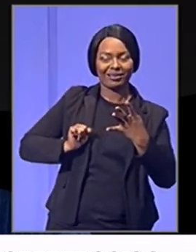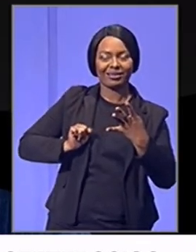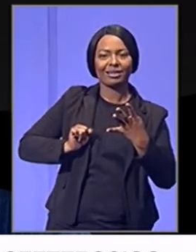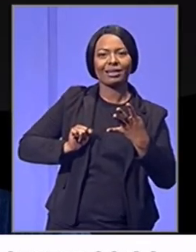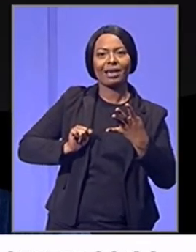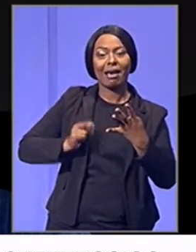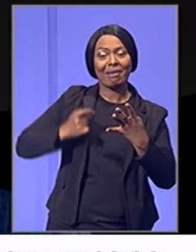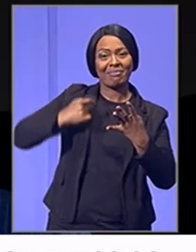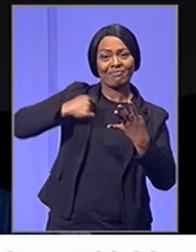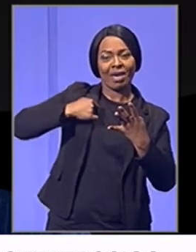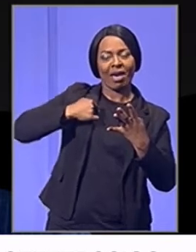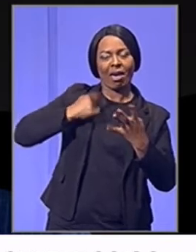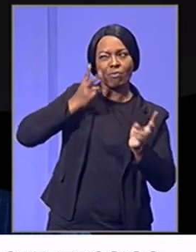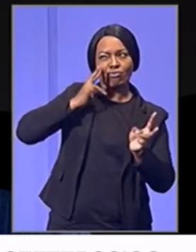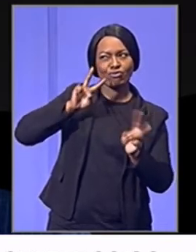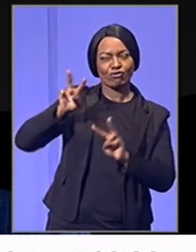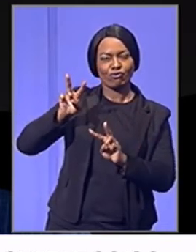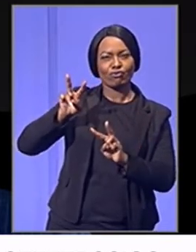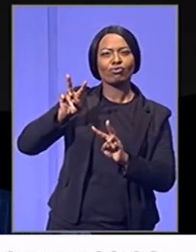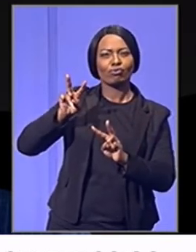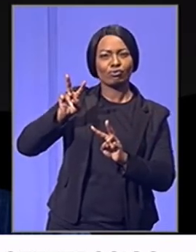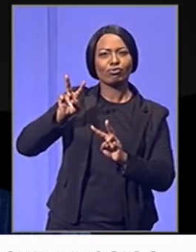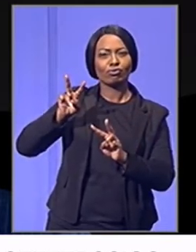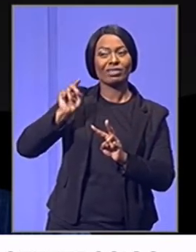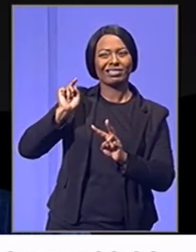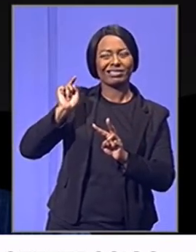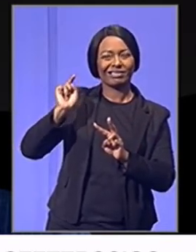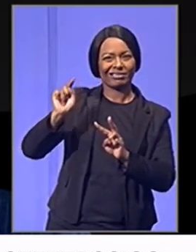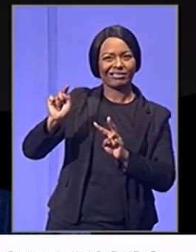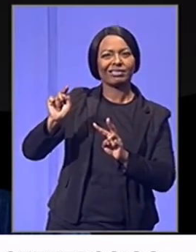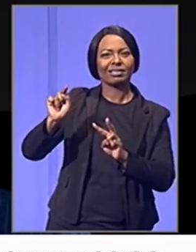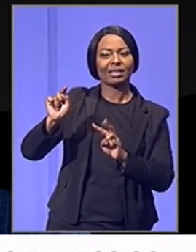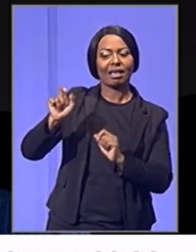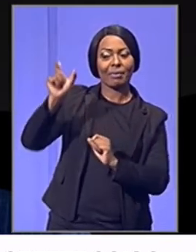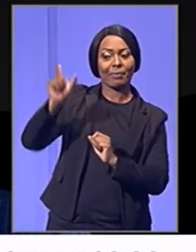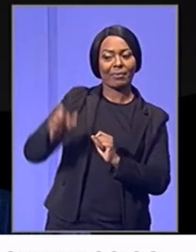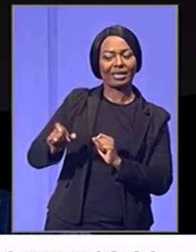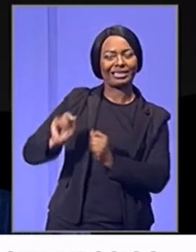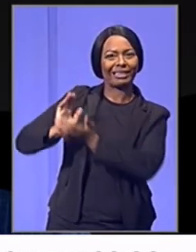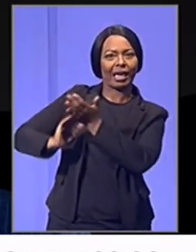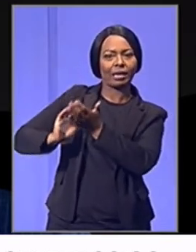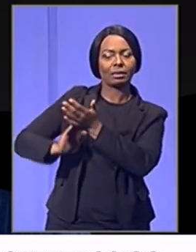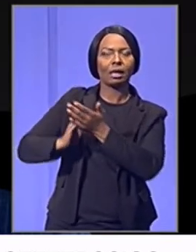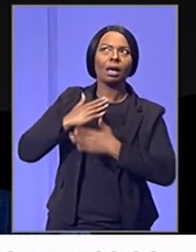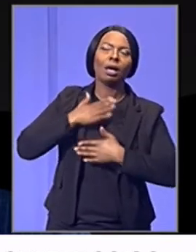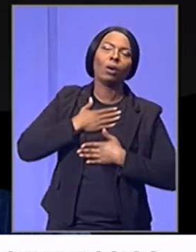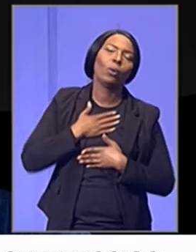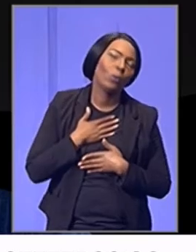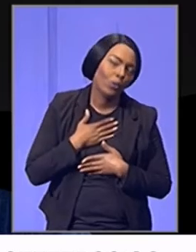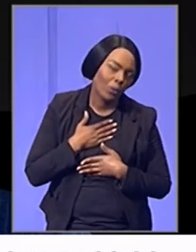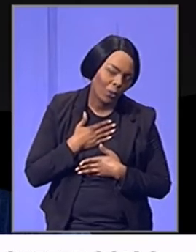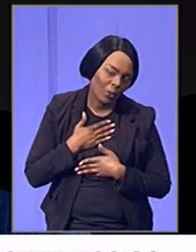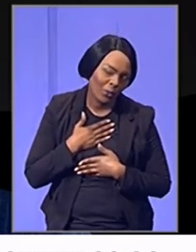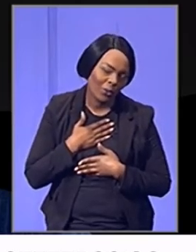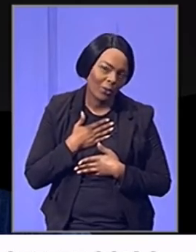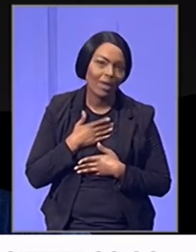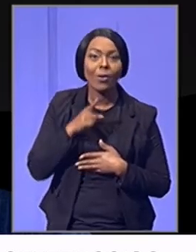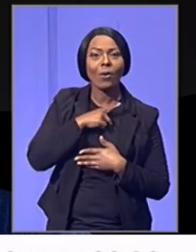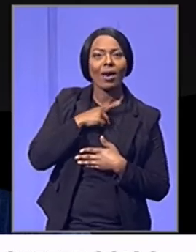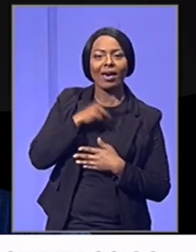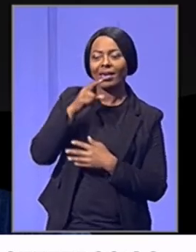view is that it gives him some sigh of relief that if